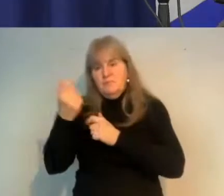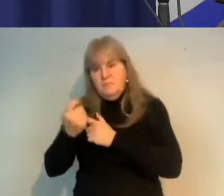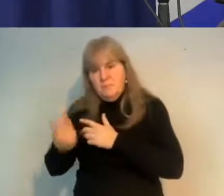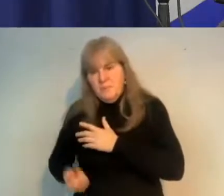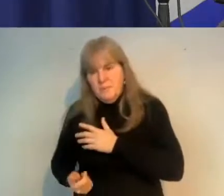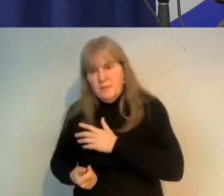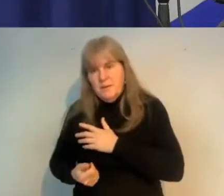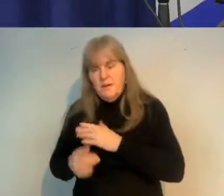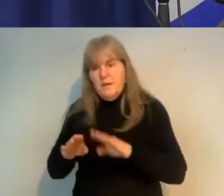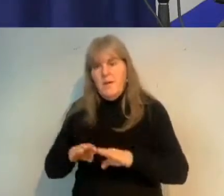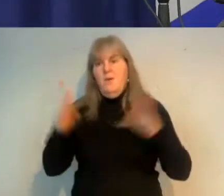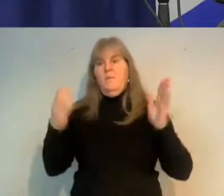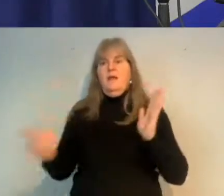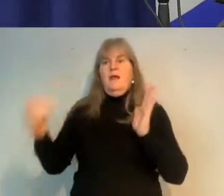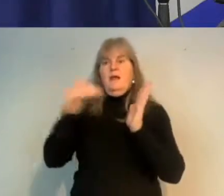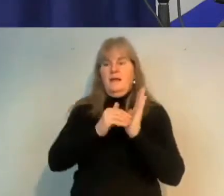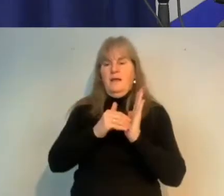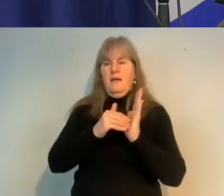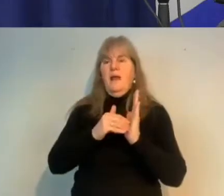more common sense along the way.